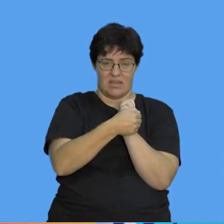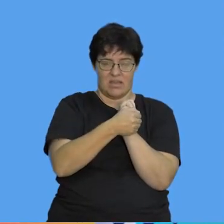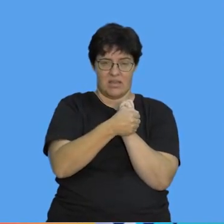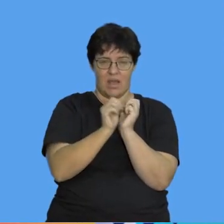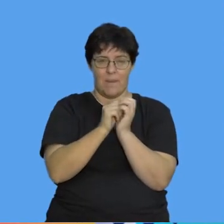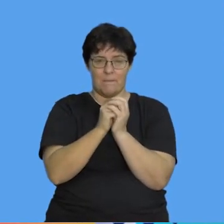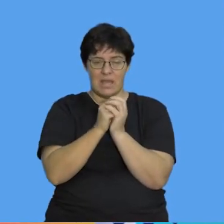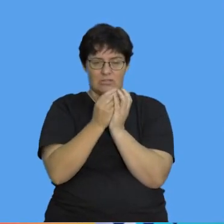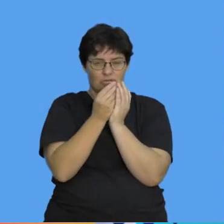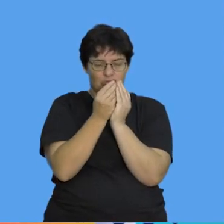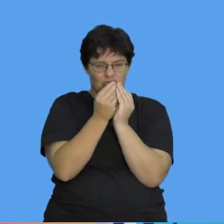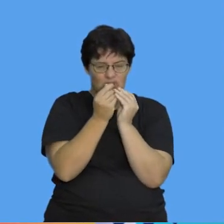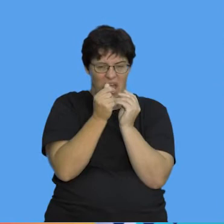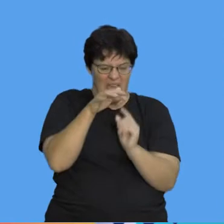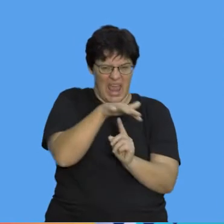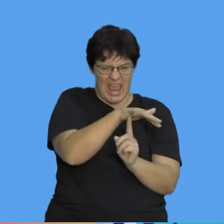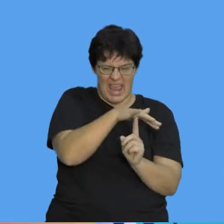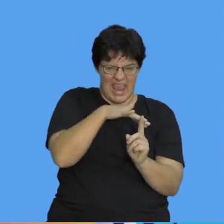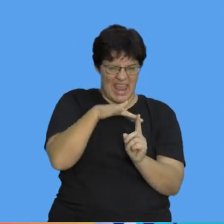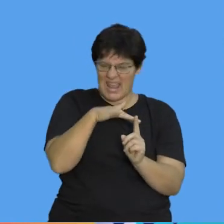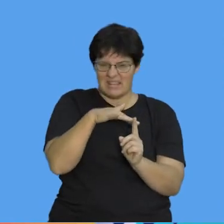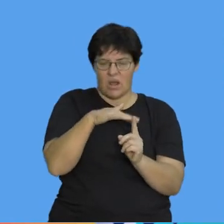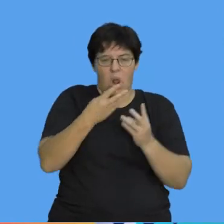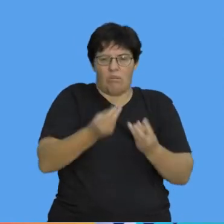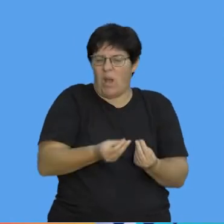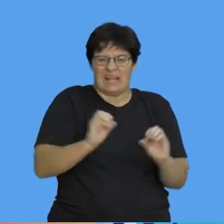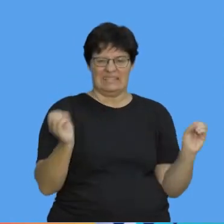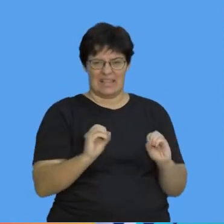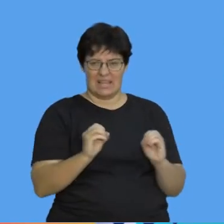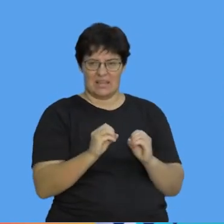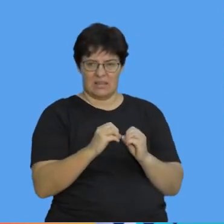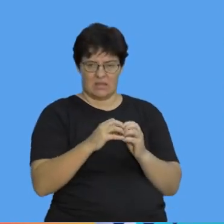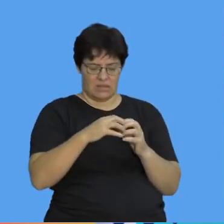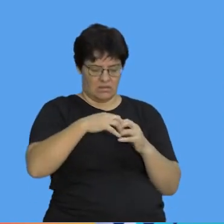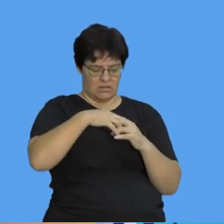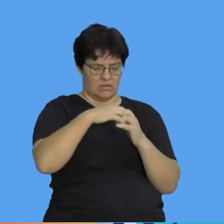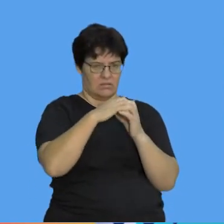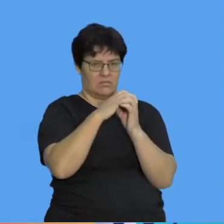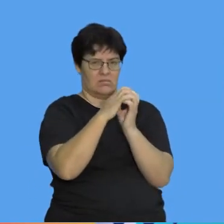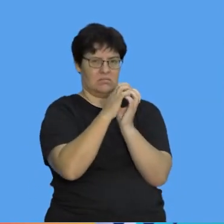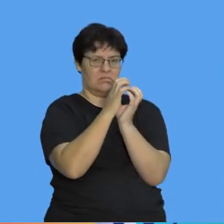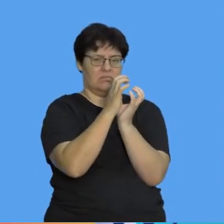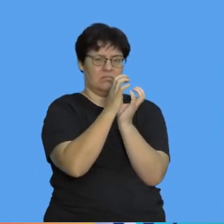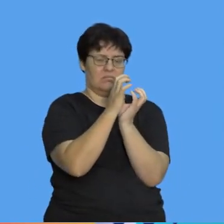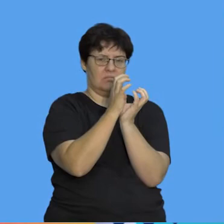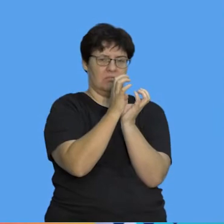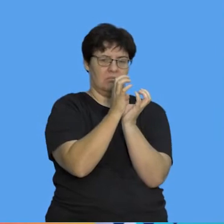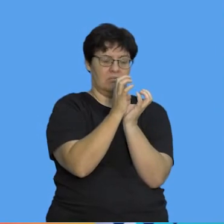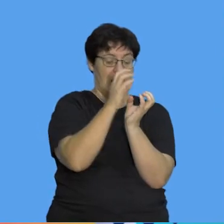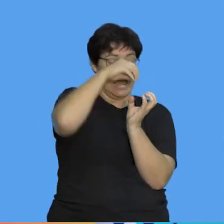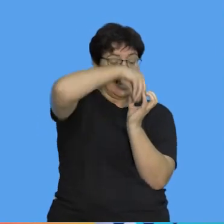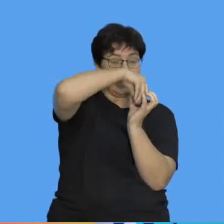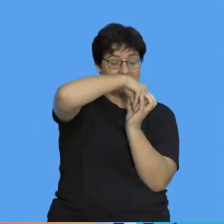cover. And when it gets slightly drier, when the environment is not as moist, those teeth dry out and